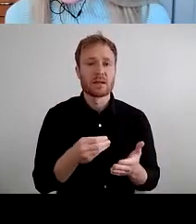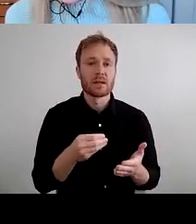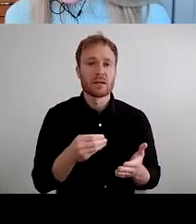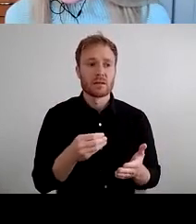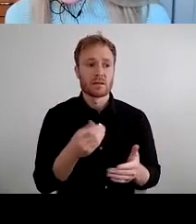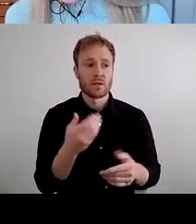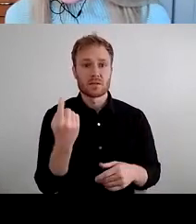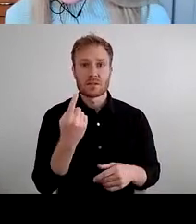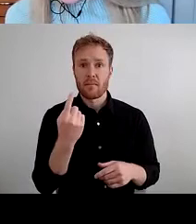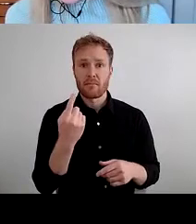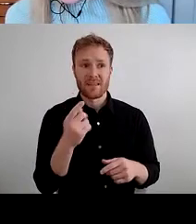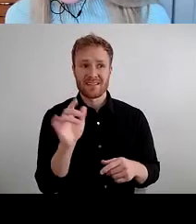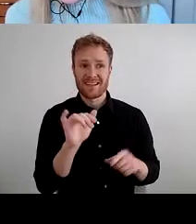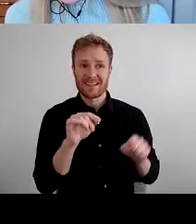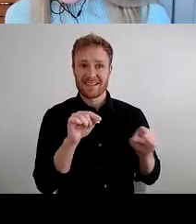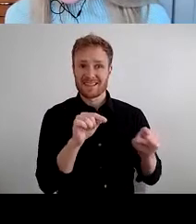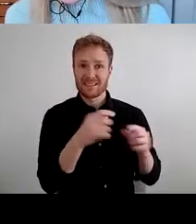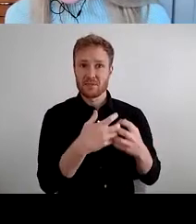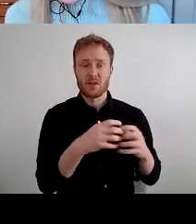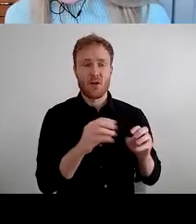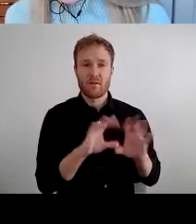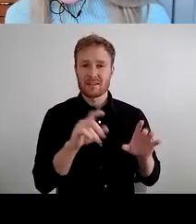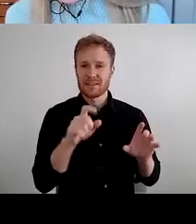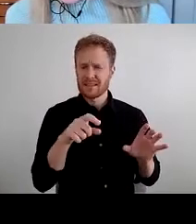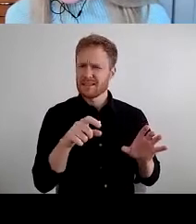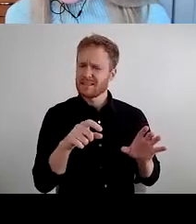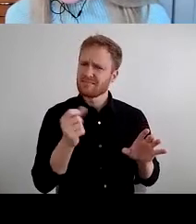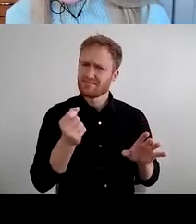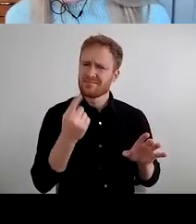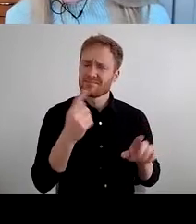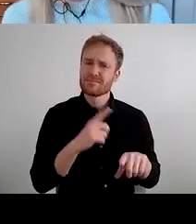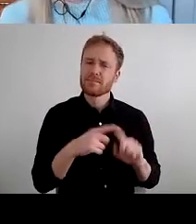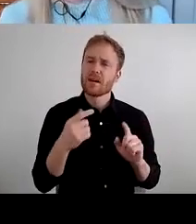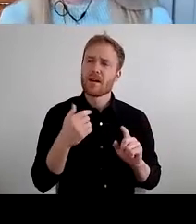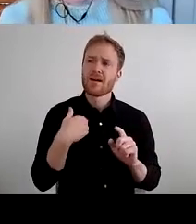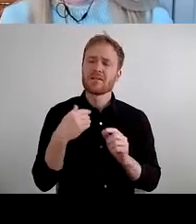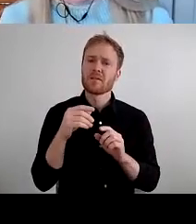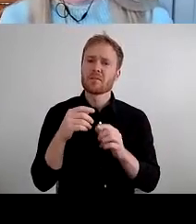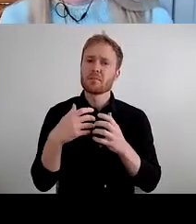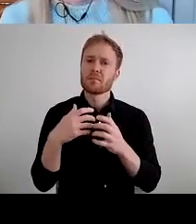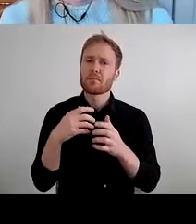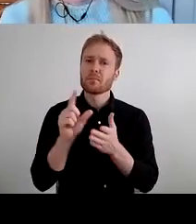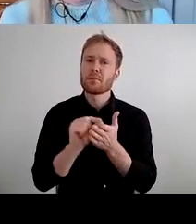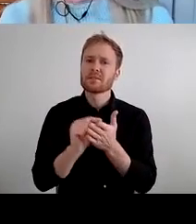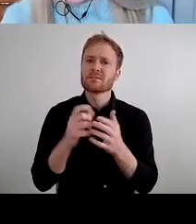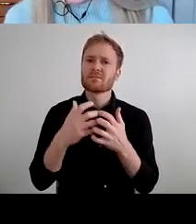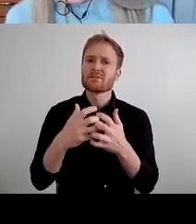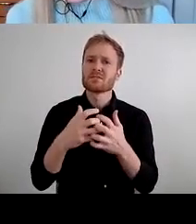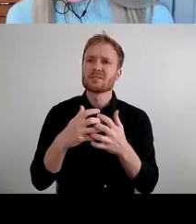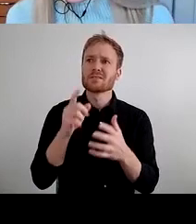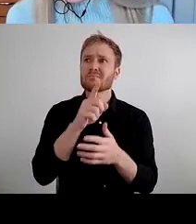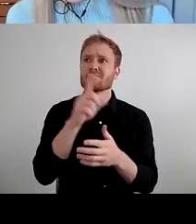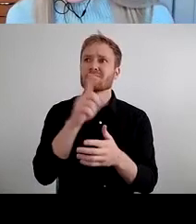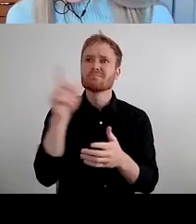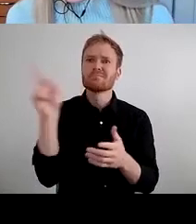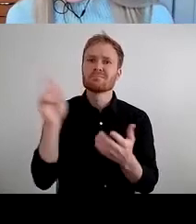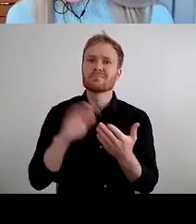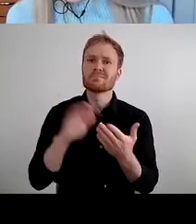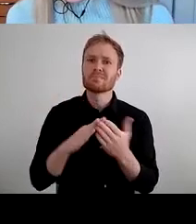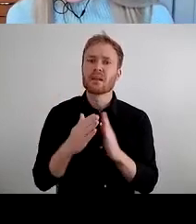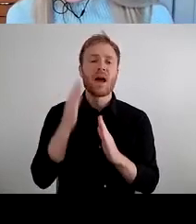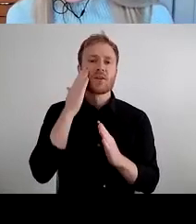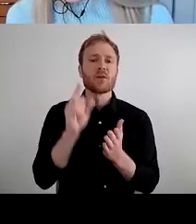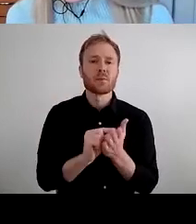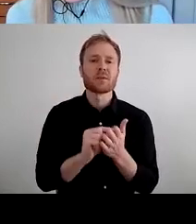needed. I get that. I just know that we have printers like this across the city. And I wonder why we're not just using it. I know the printing shop is closed for us right